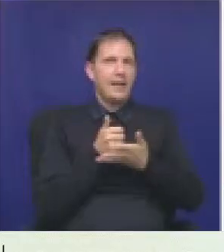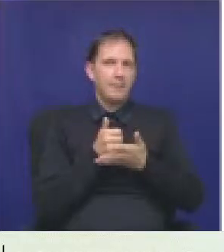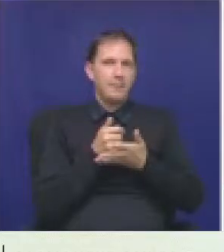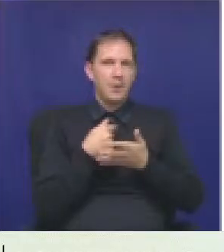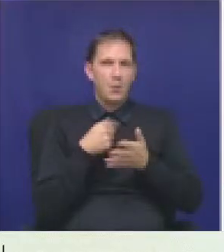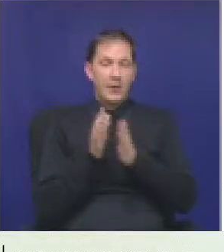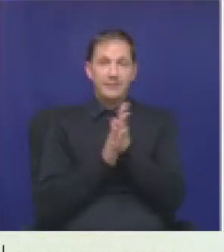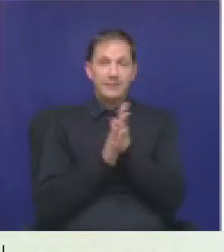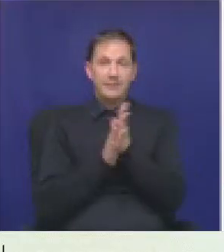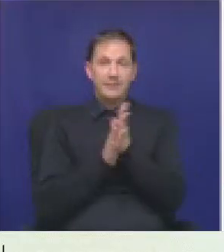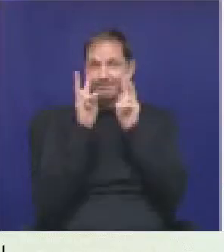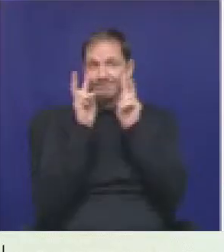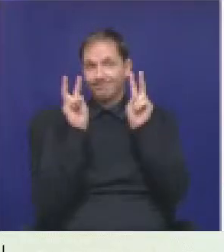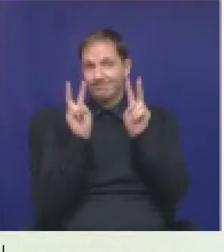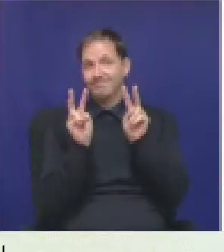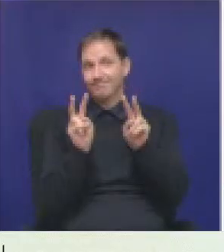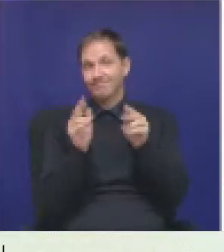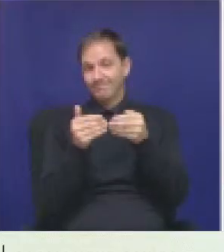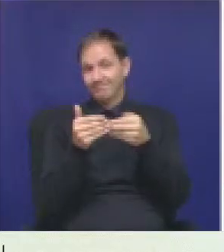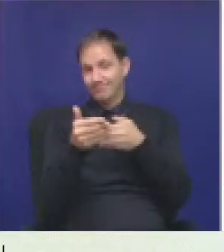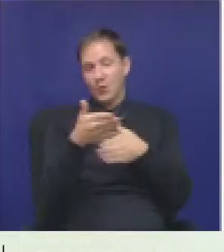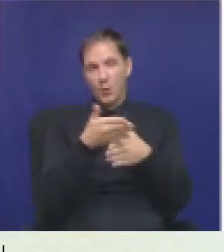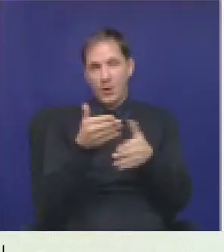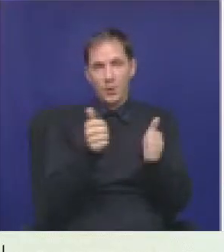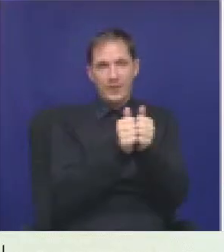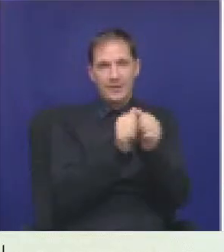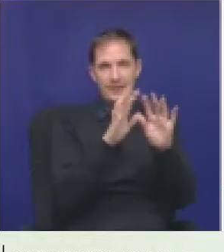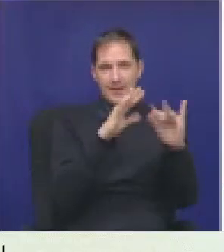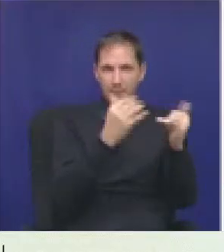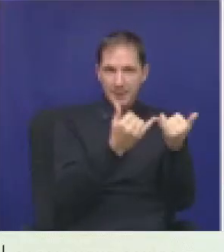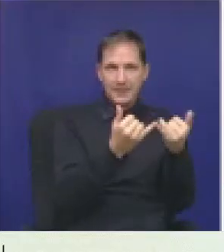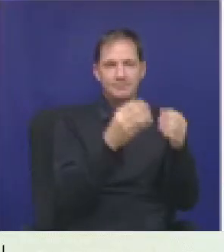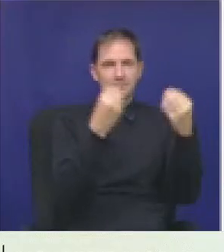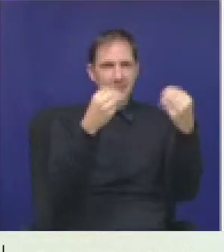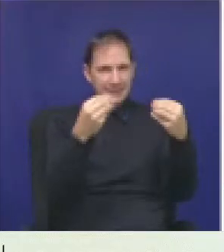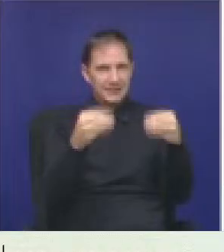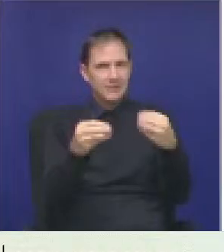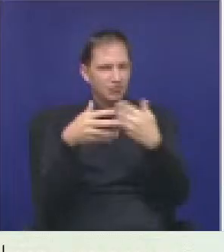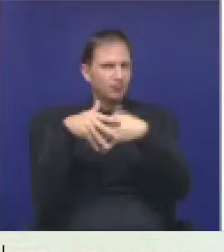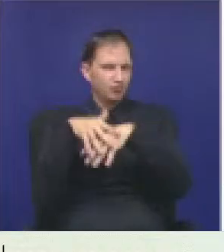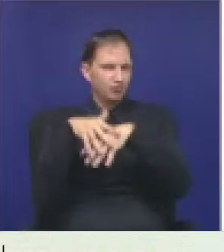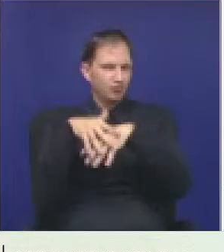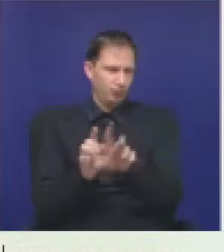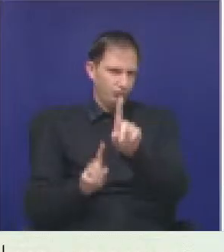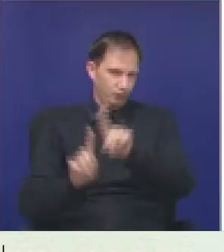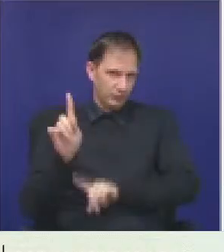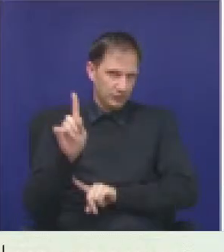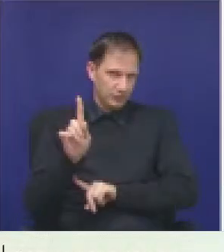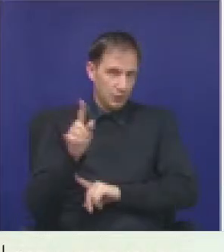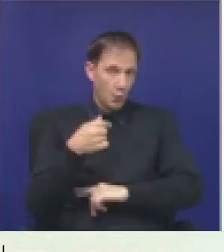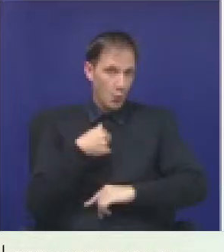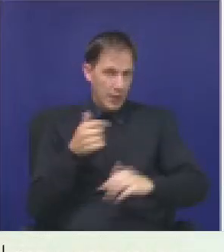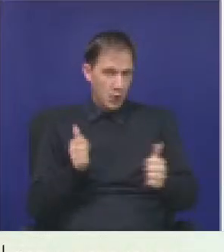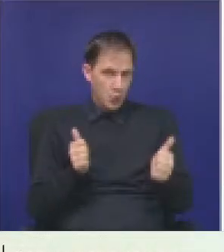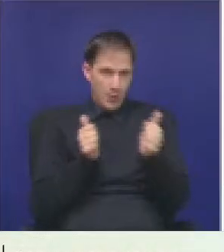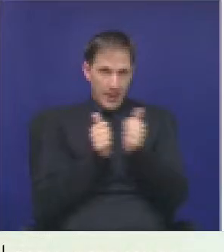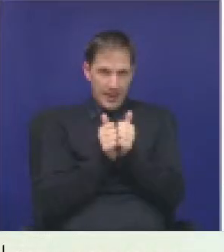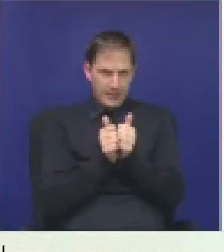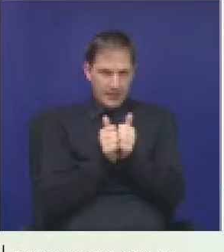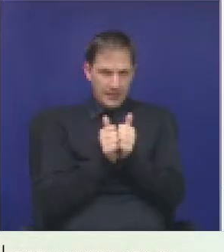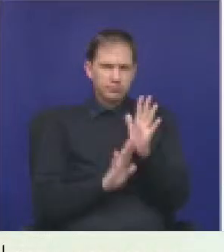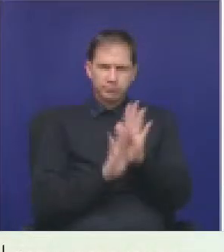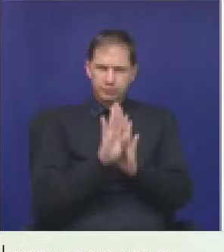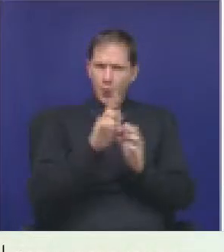and look forward to working closely with businesses to ensure its successful implementation. Together, we can enhance the quality